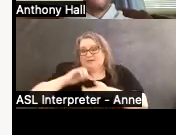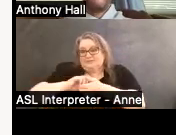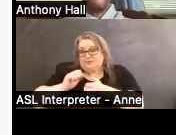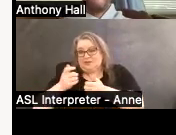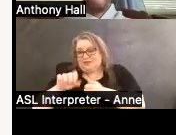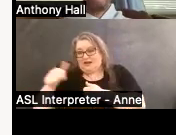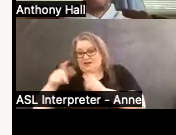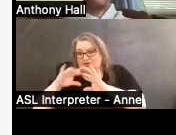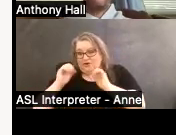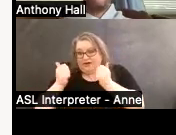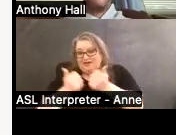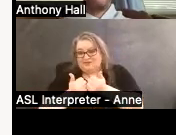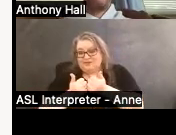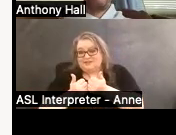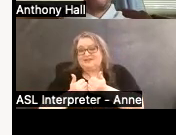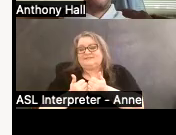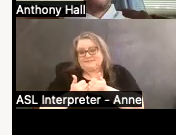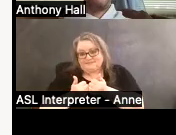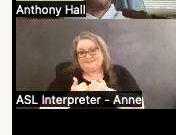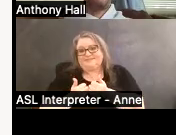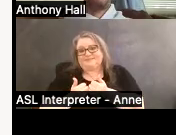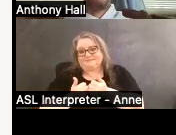agencies. So a lot of